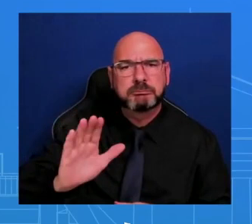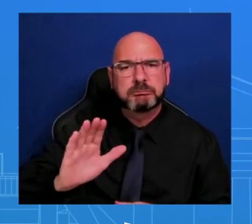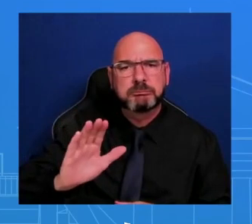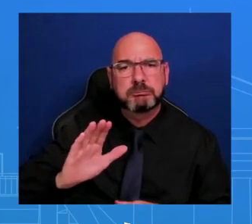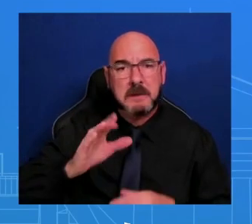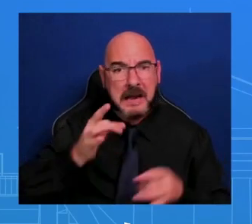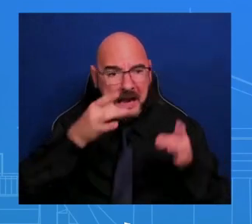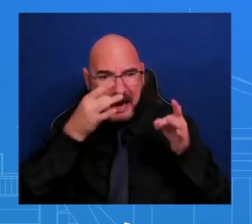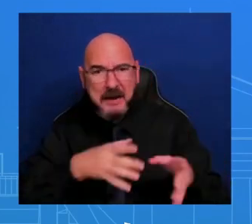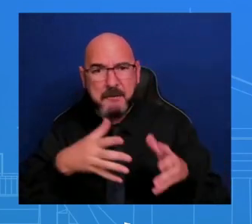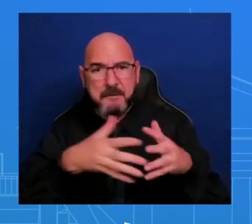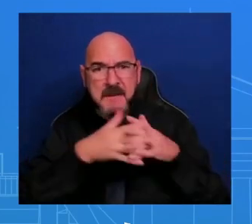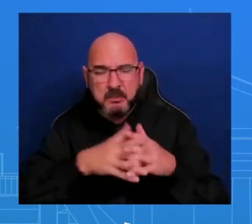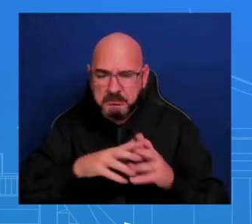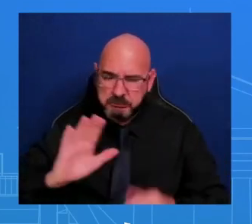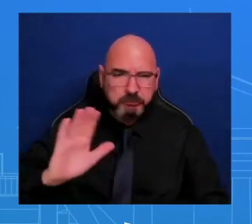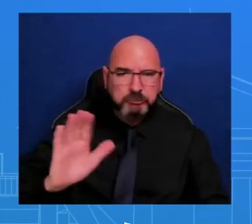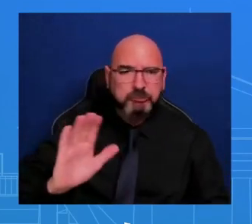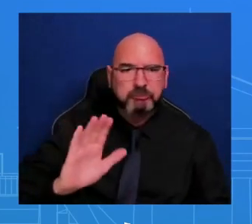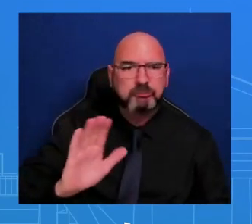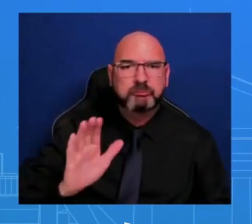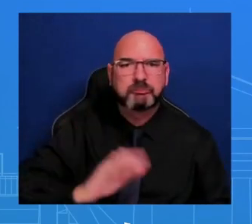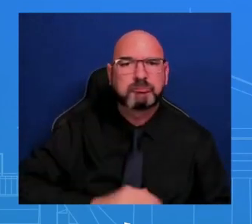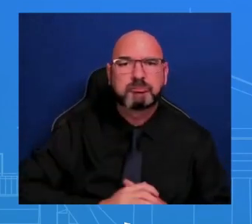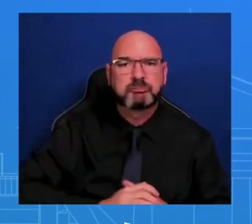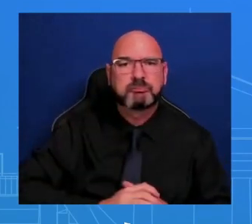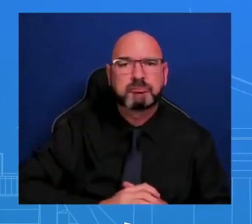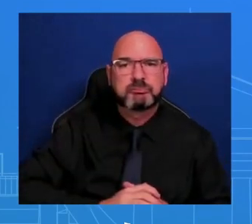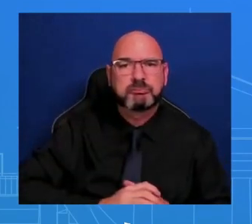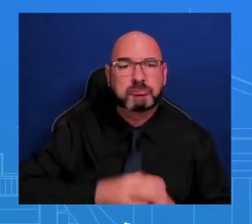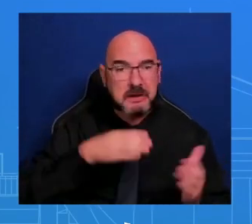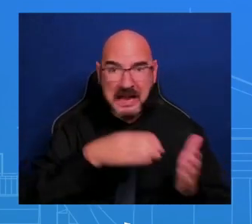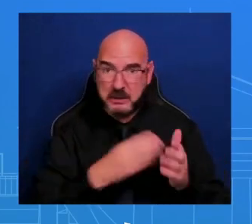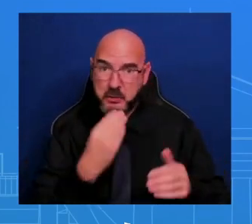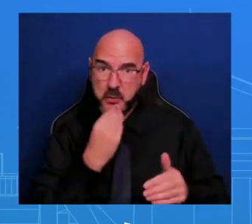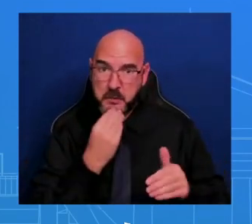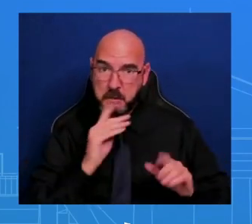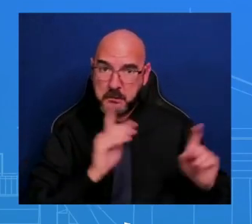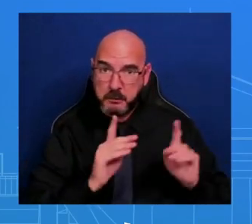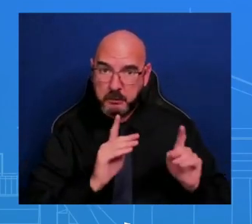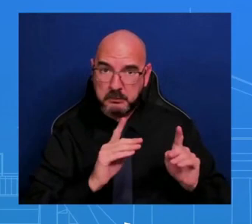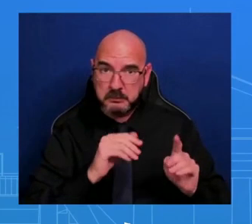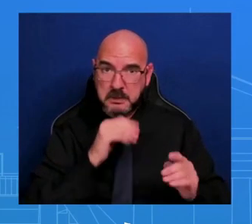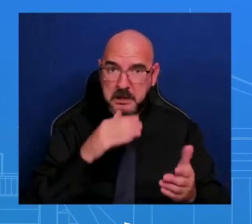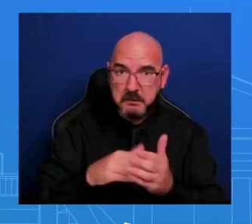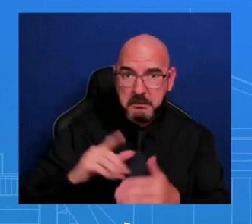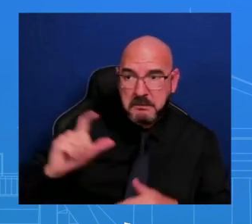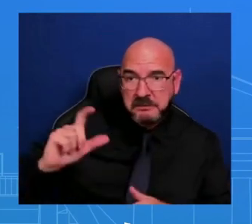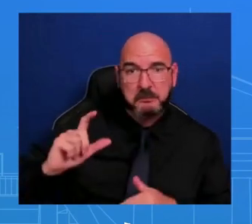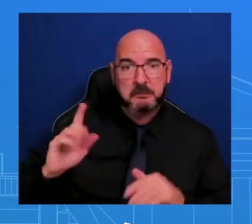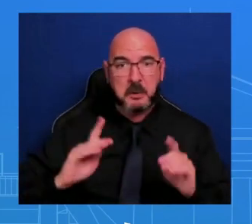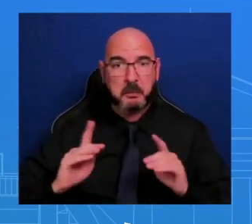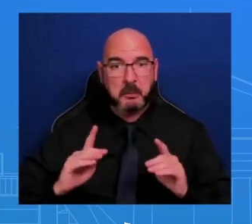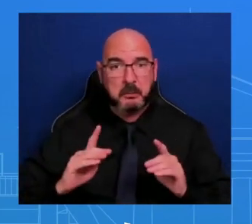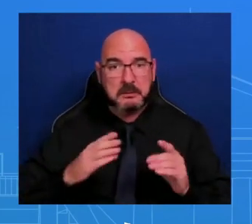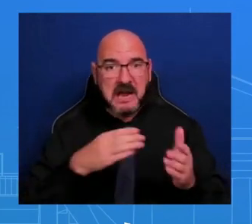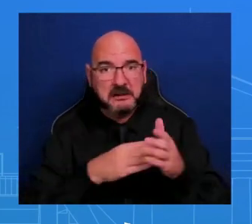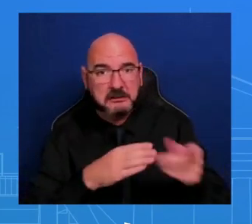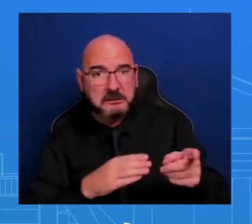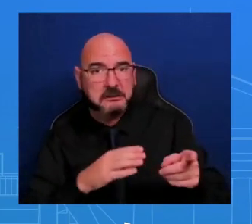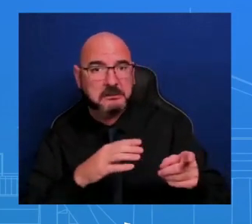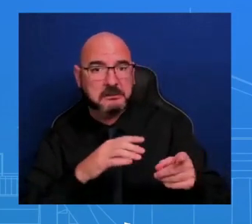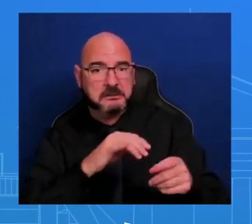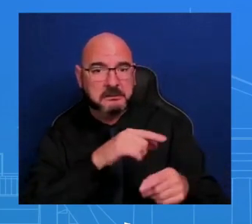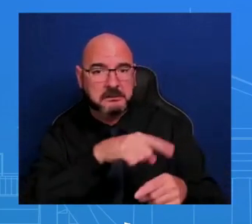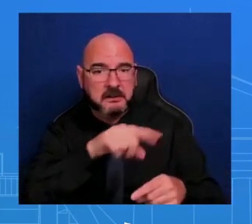Not against Jews, not against Muslims, not against Arab Americans, not against Palestinian Americans,